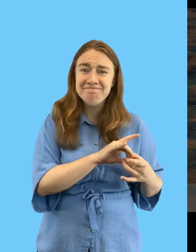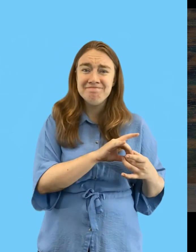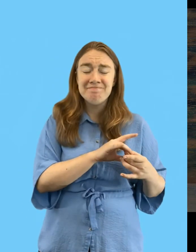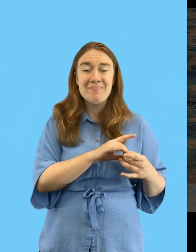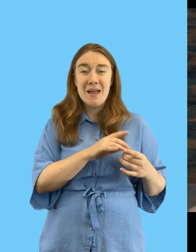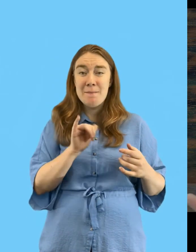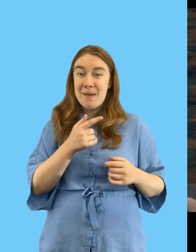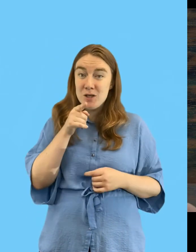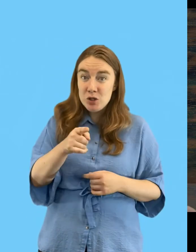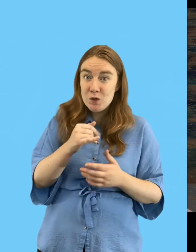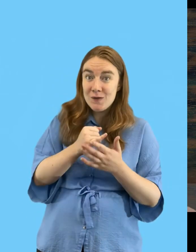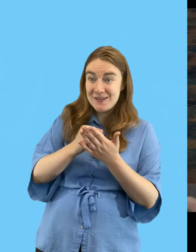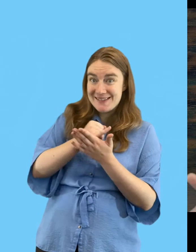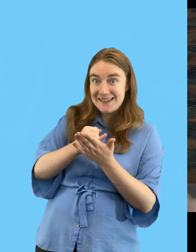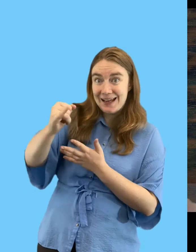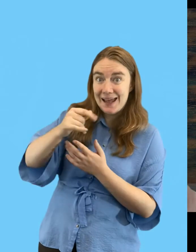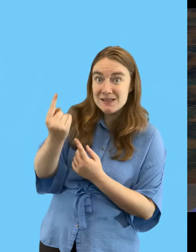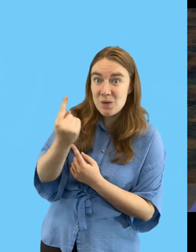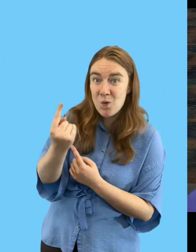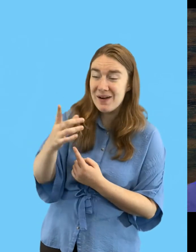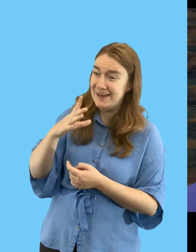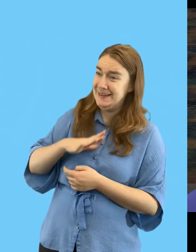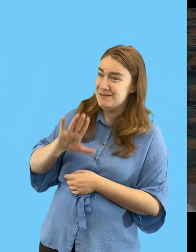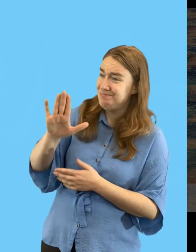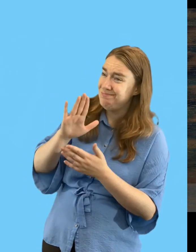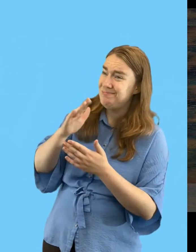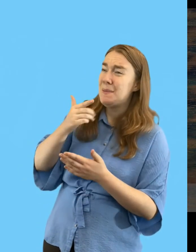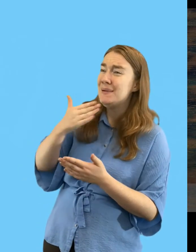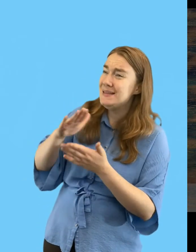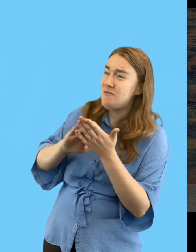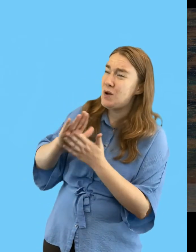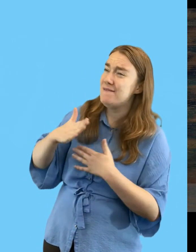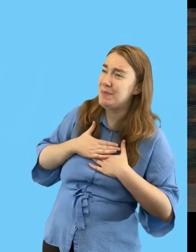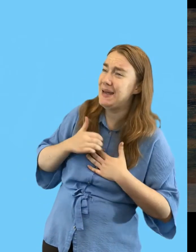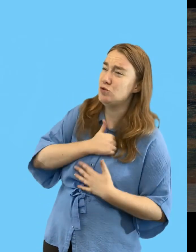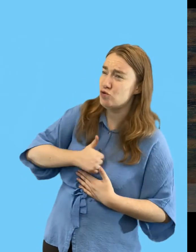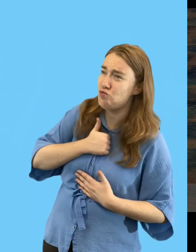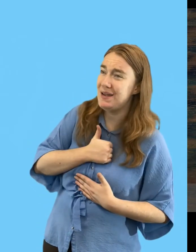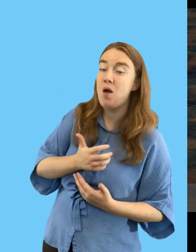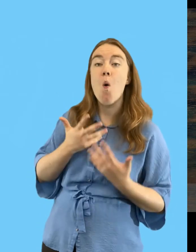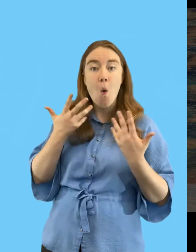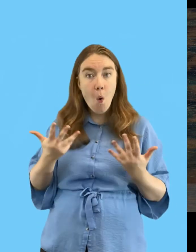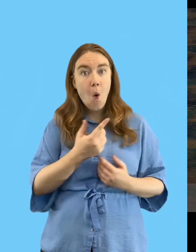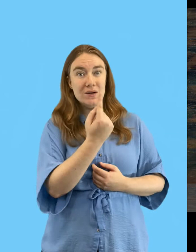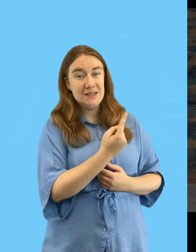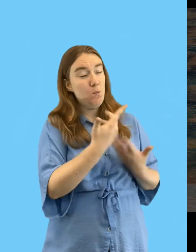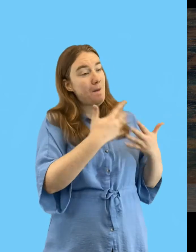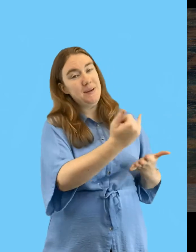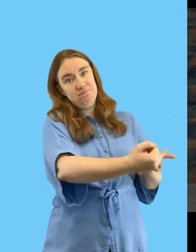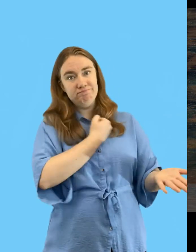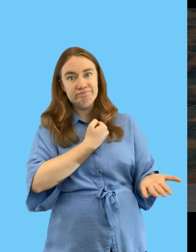maybe where you have wronged someone and you need to reach out and ask for forgiveness. Or perhaps someone has wronged